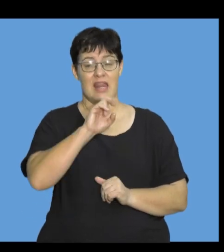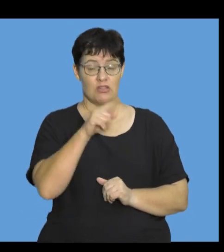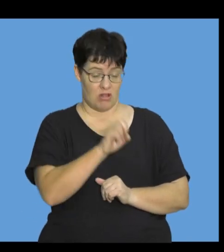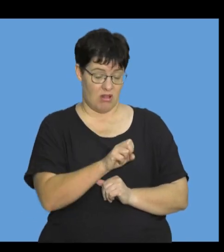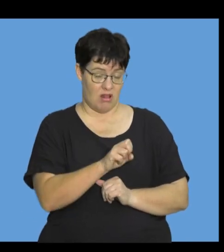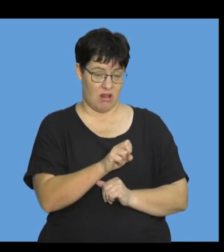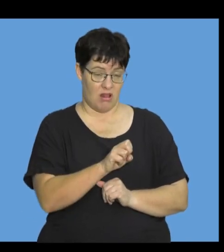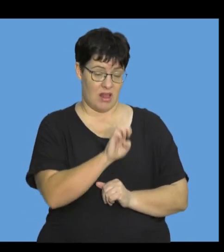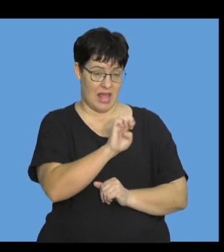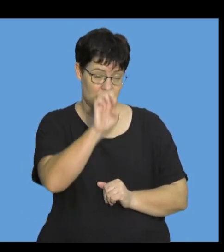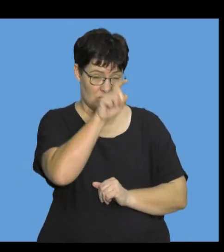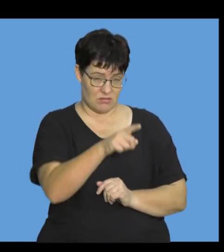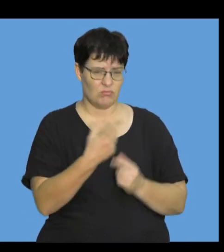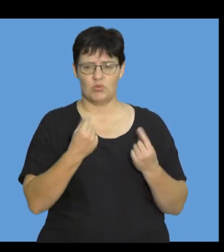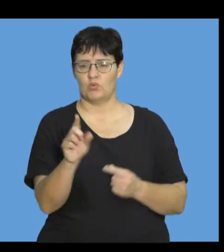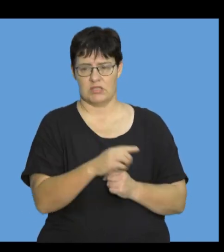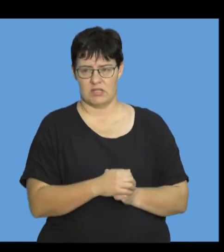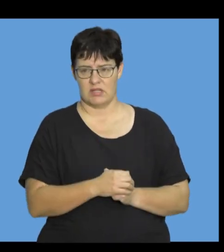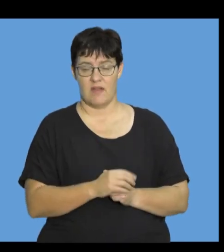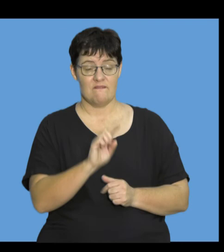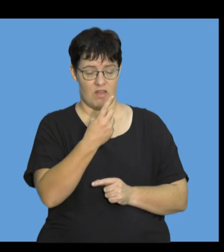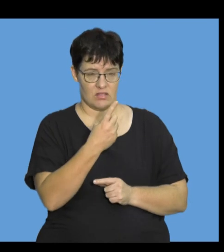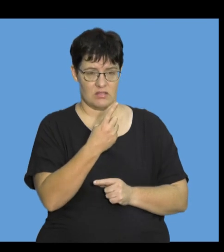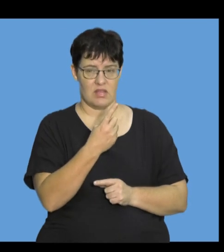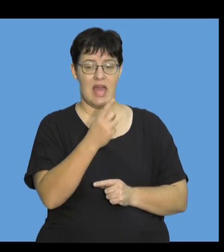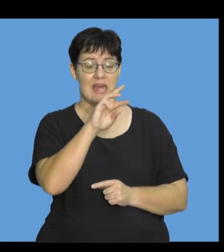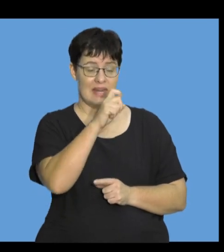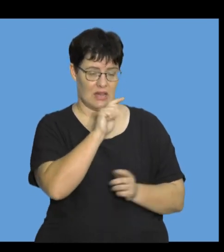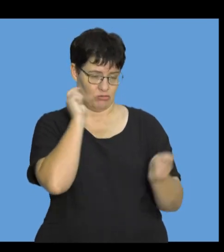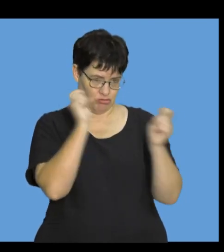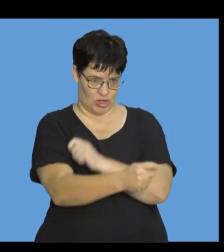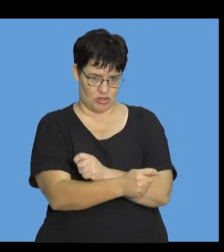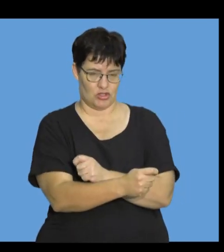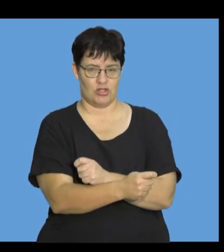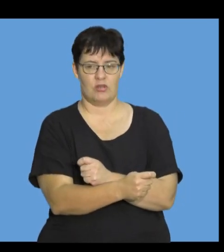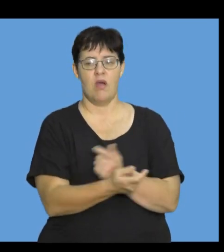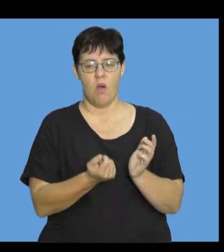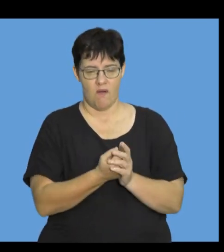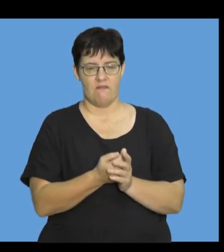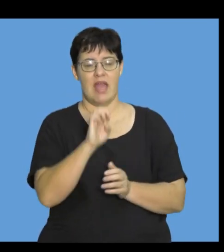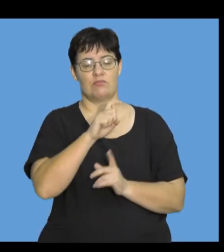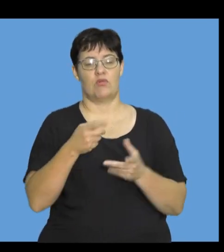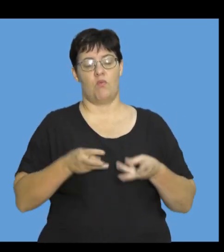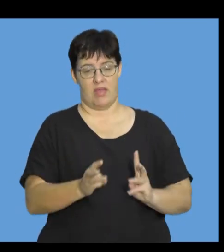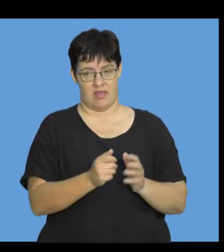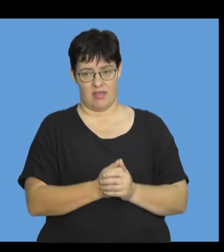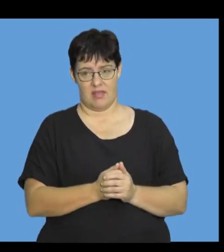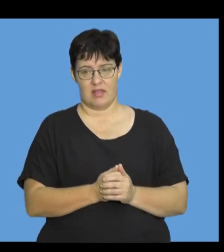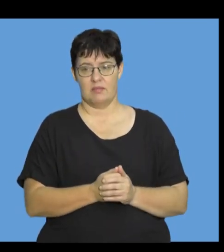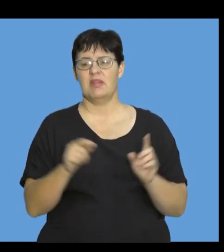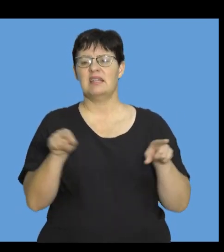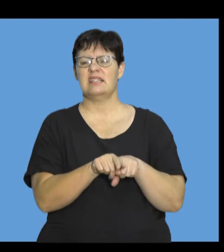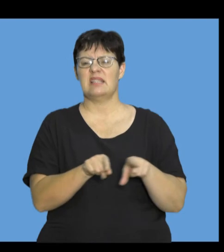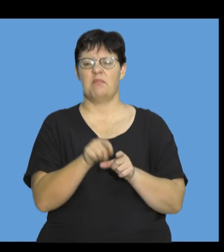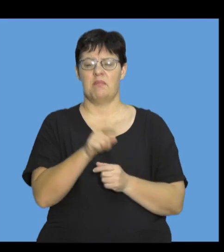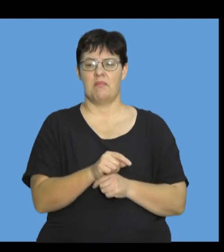rational exponents, will then be, what do? You change the radical to be in the form of an exponential form. So